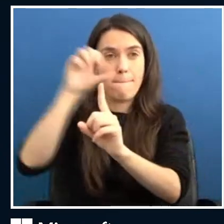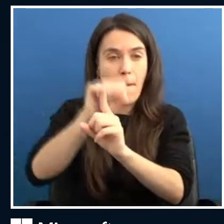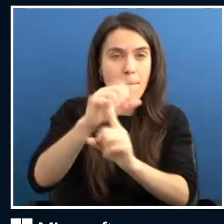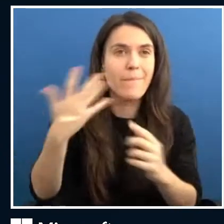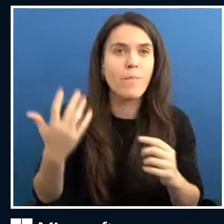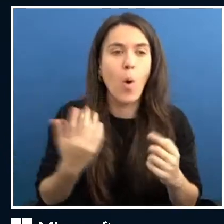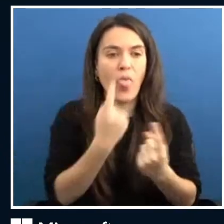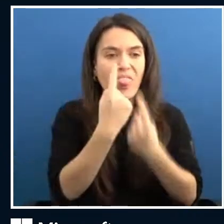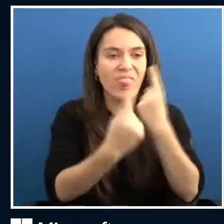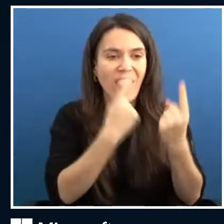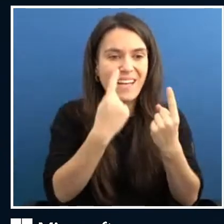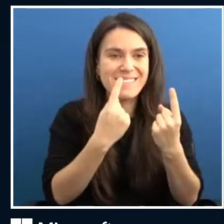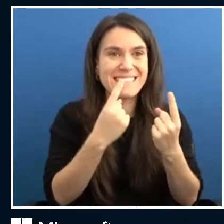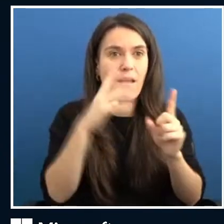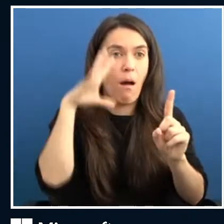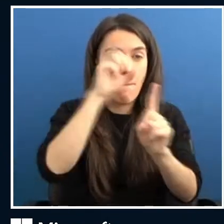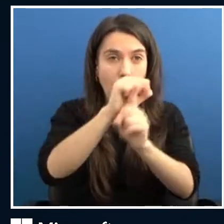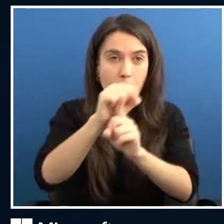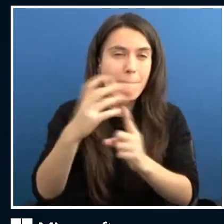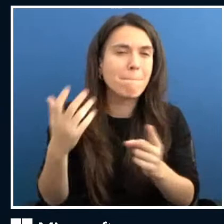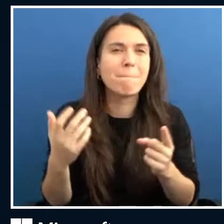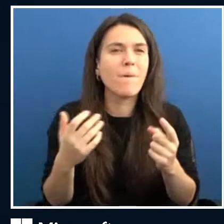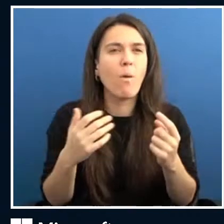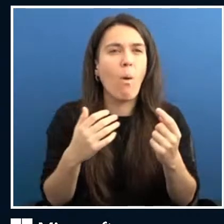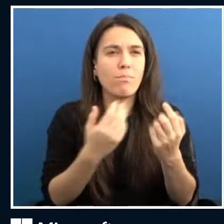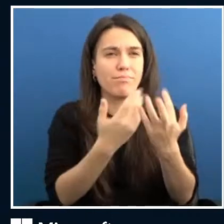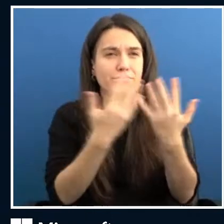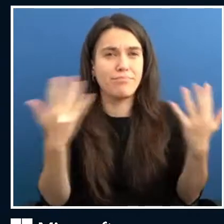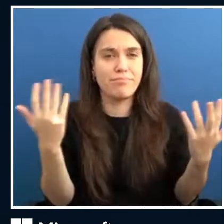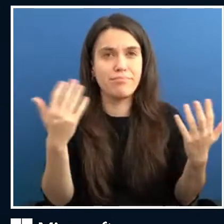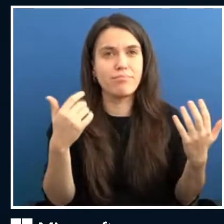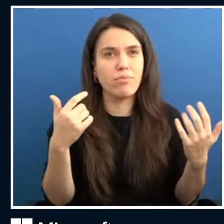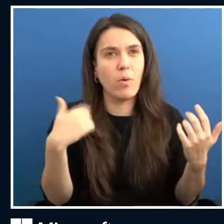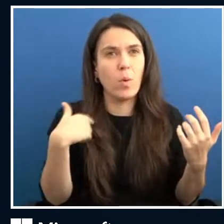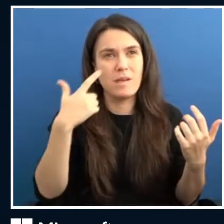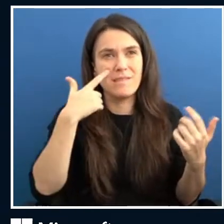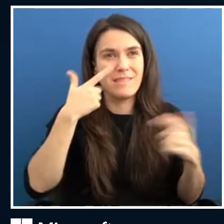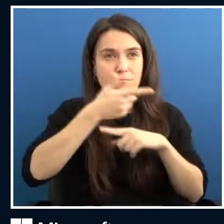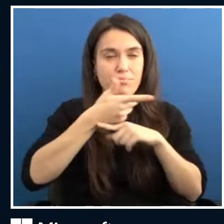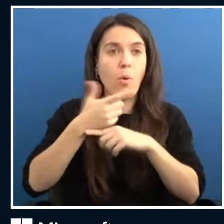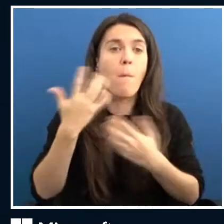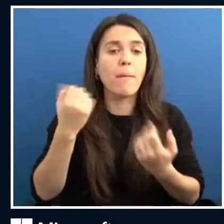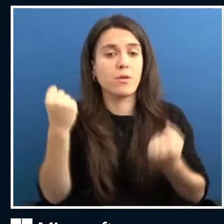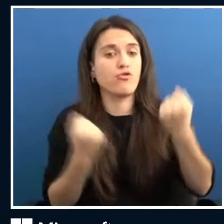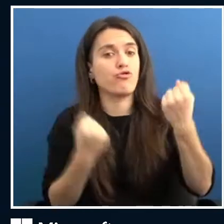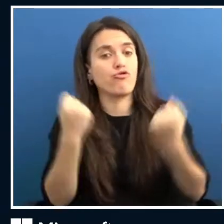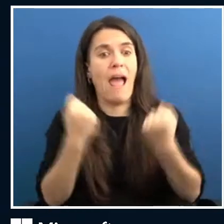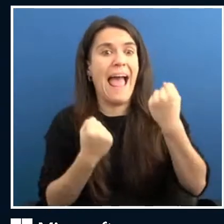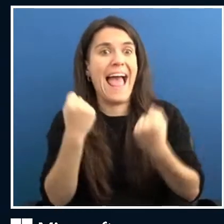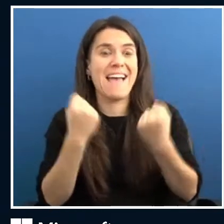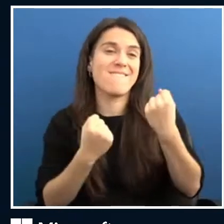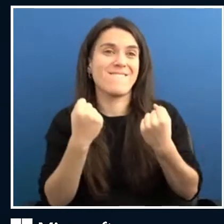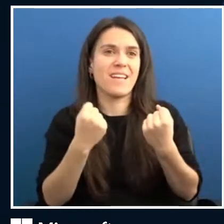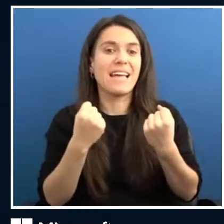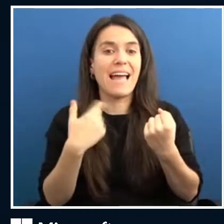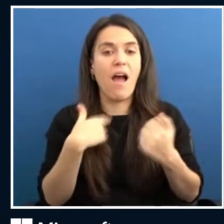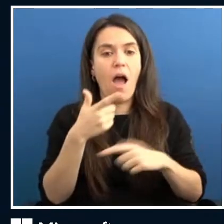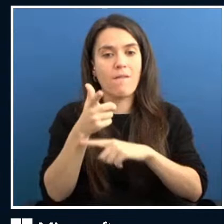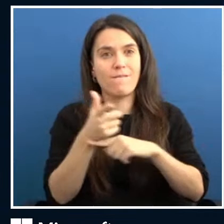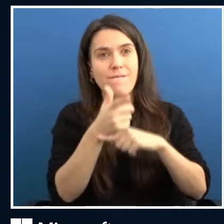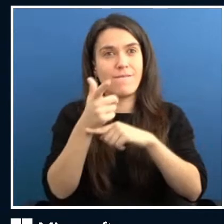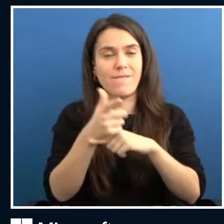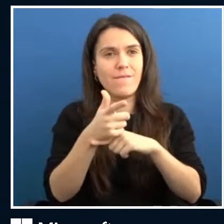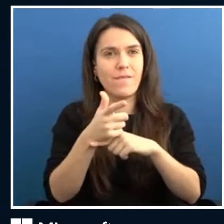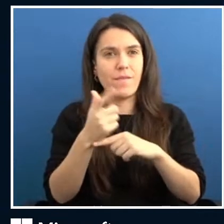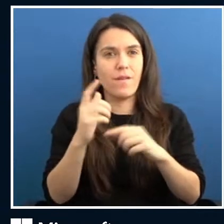And even when a Tesla car is driving by itself on the road, it detects objects around it, and that is